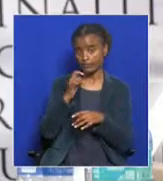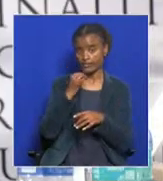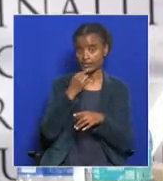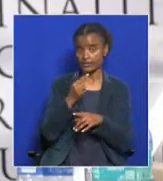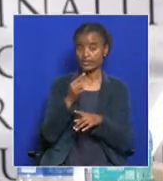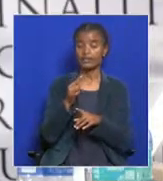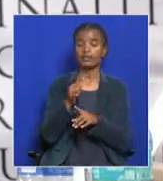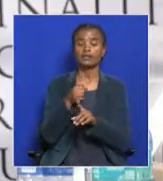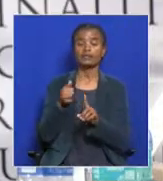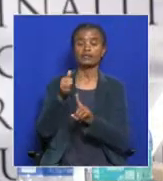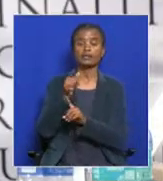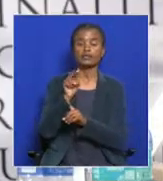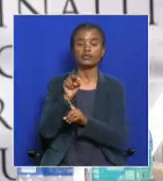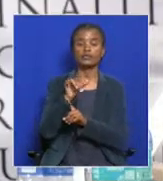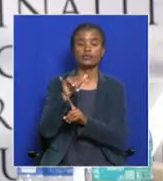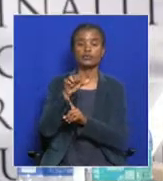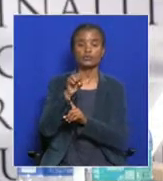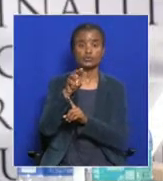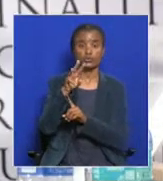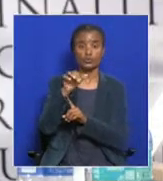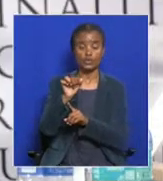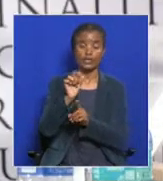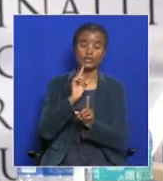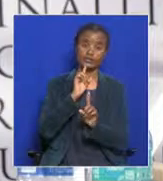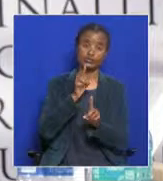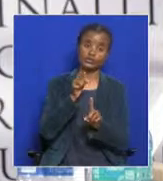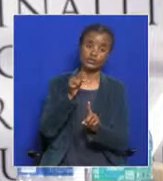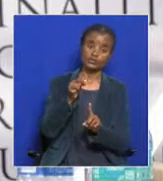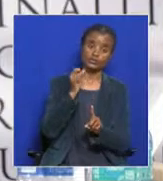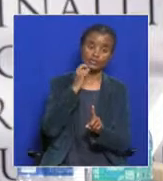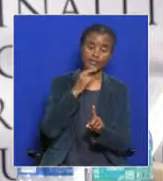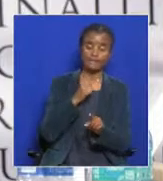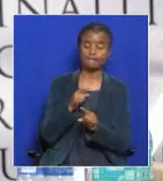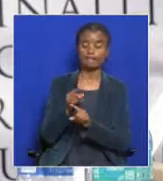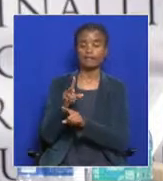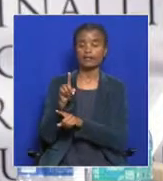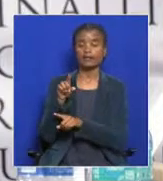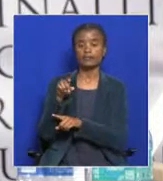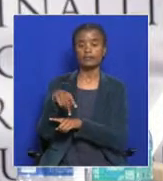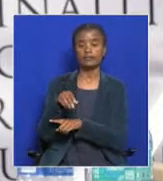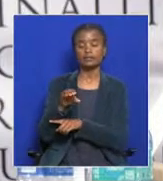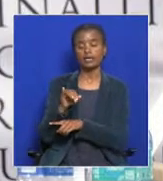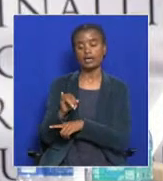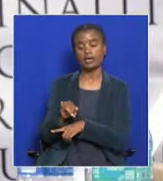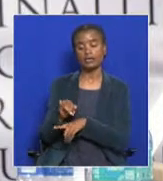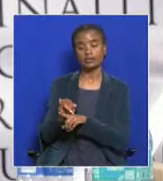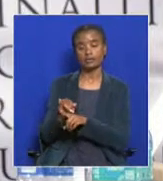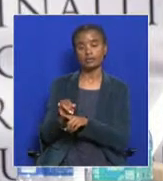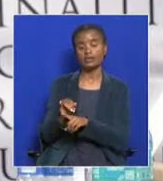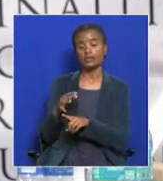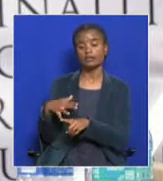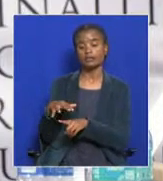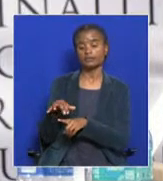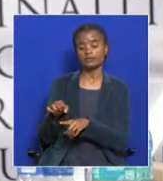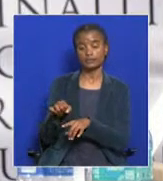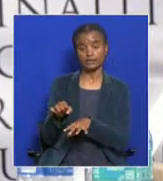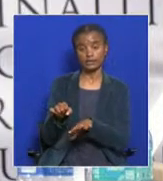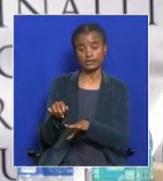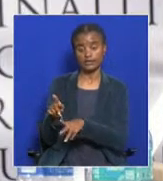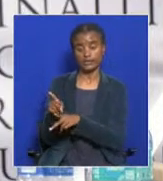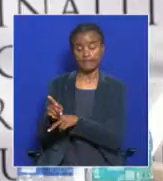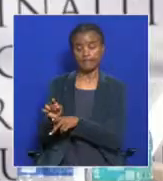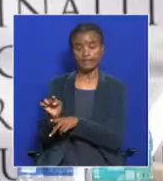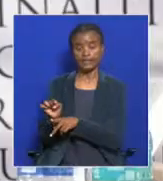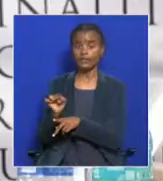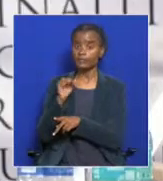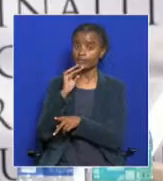used, to store them at DPCI Shepstone, he thereby assumed full legal responsibility for them. That was the position you held,